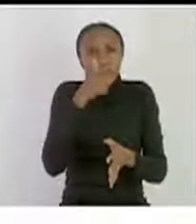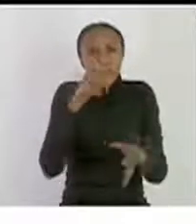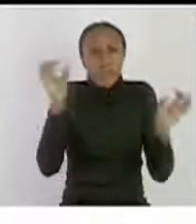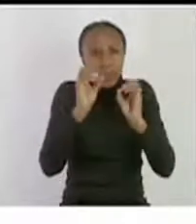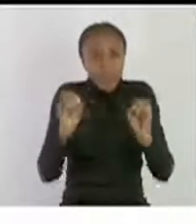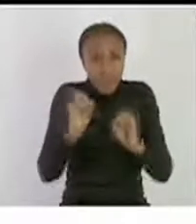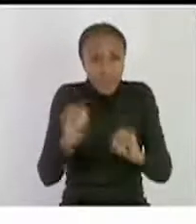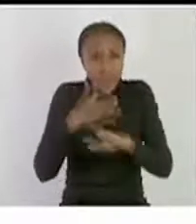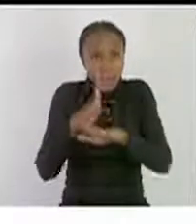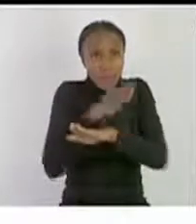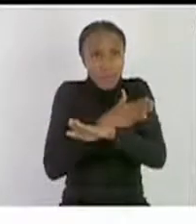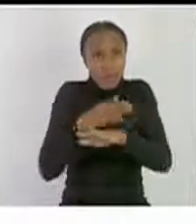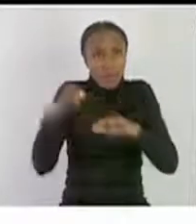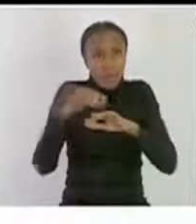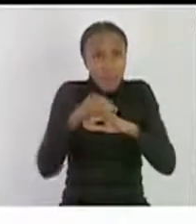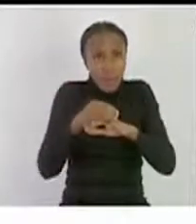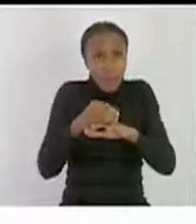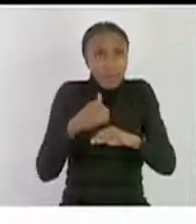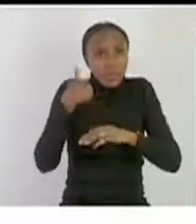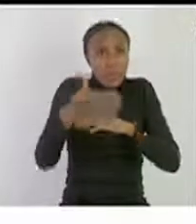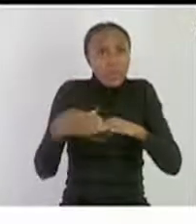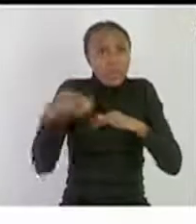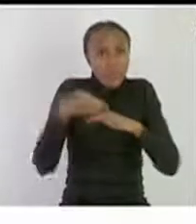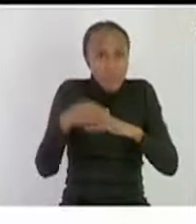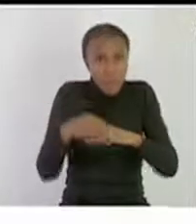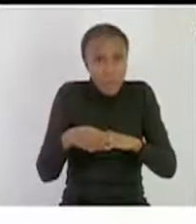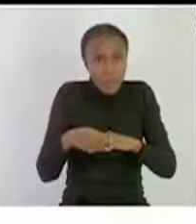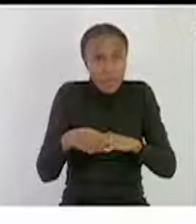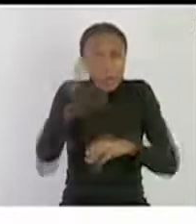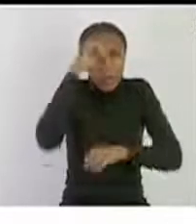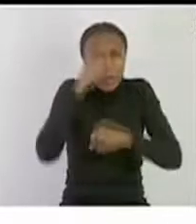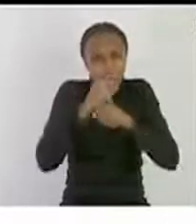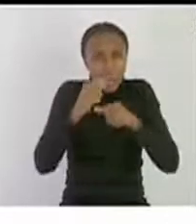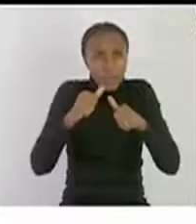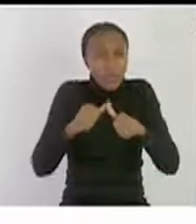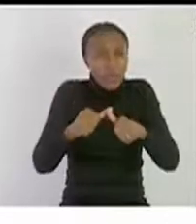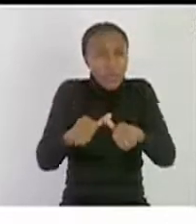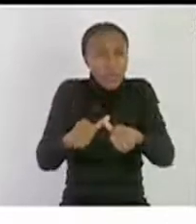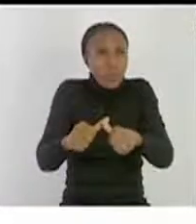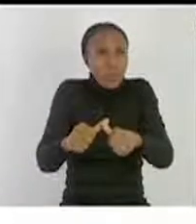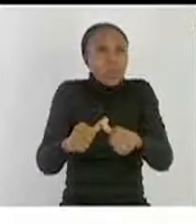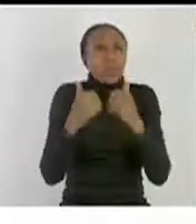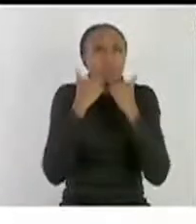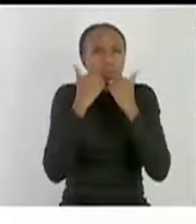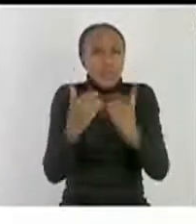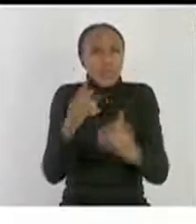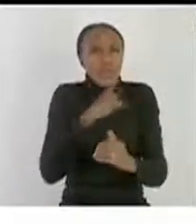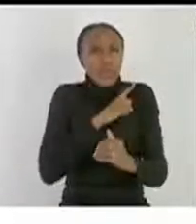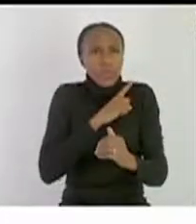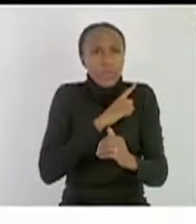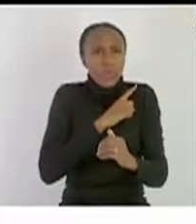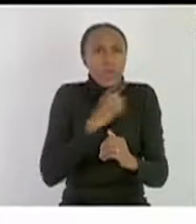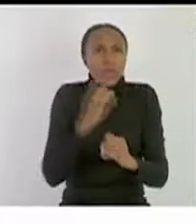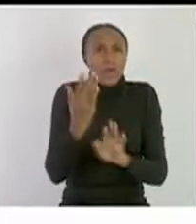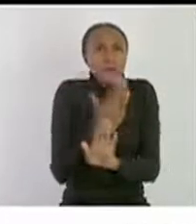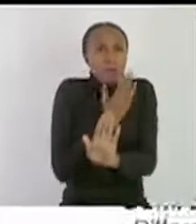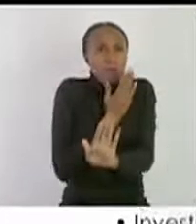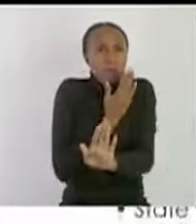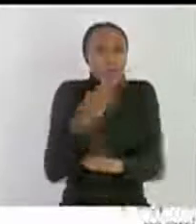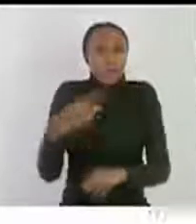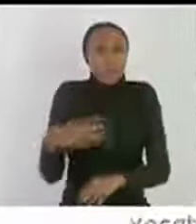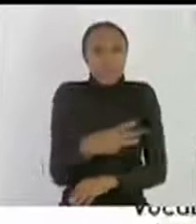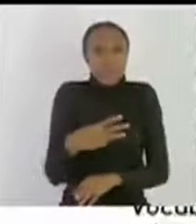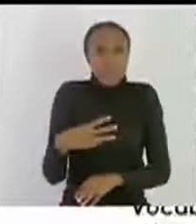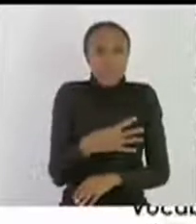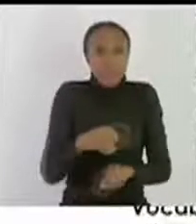marriage and faithfulness after marriage are the most effective protection possible for HIV infection.